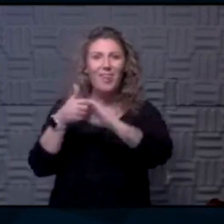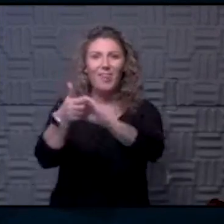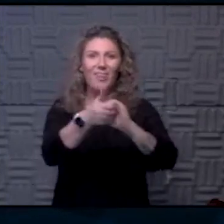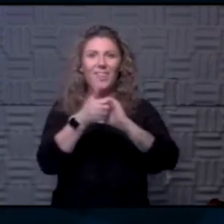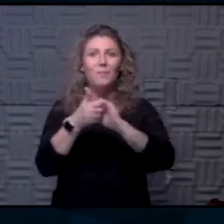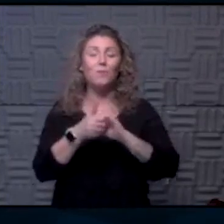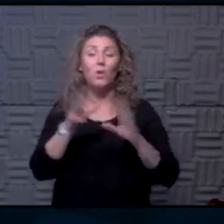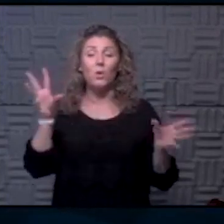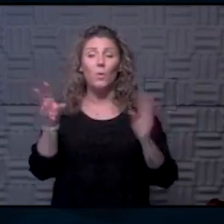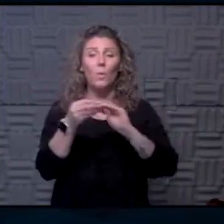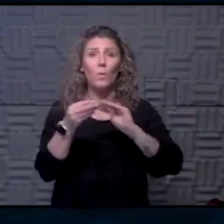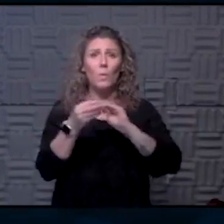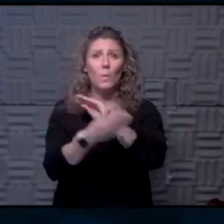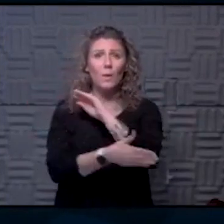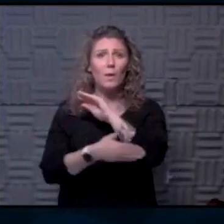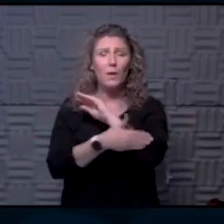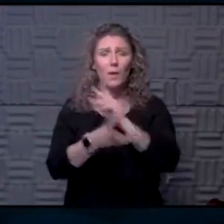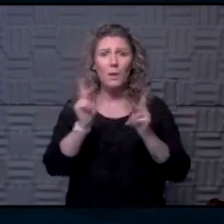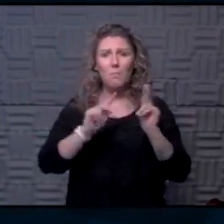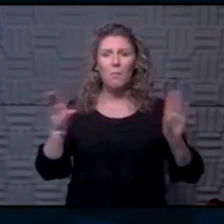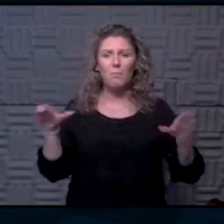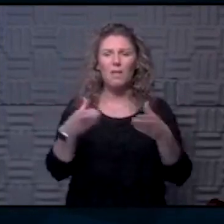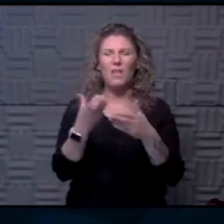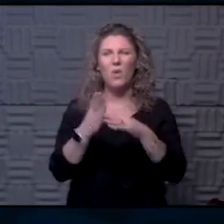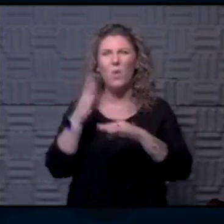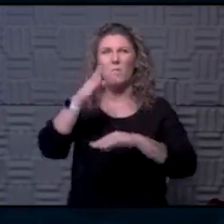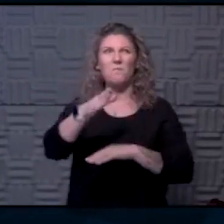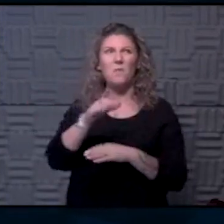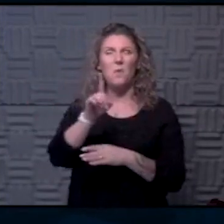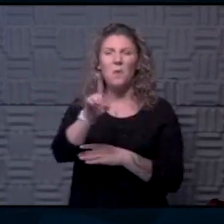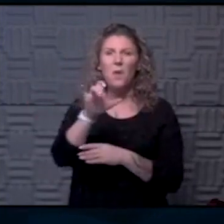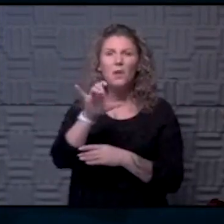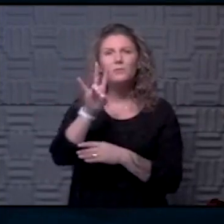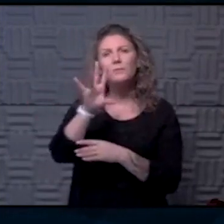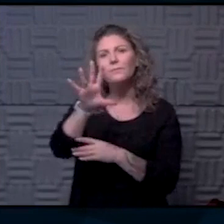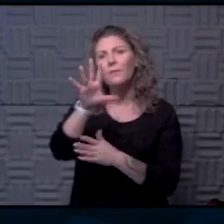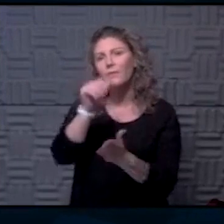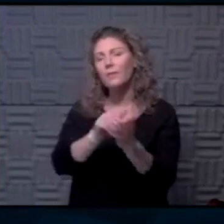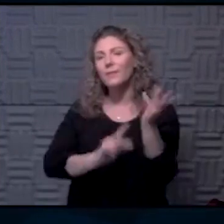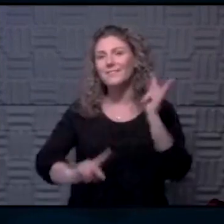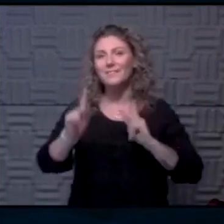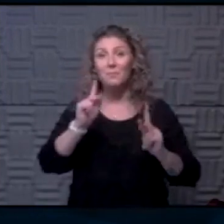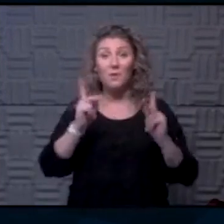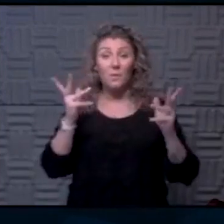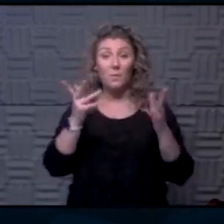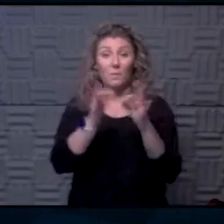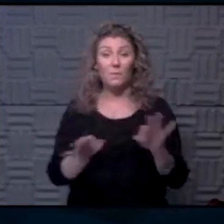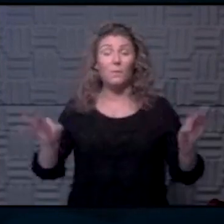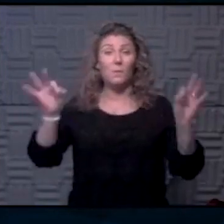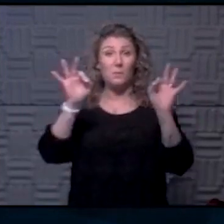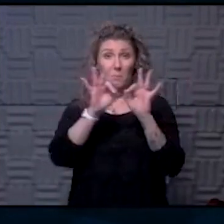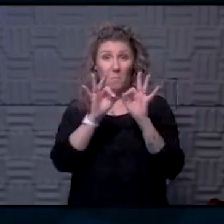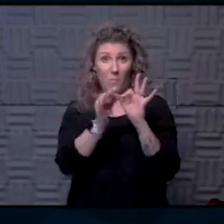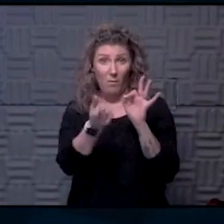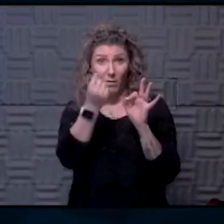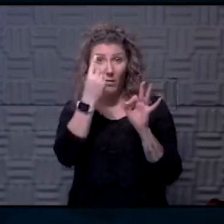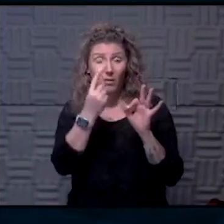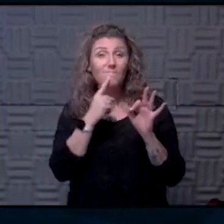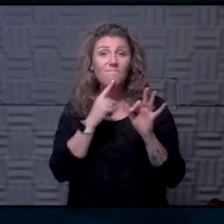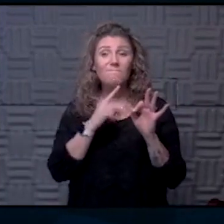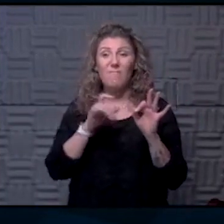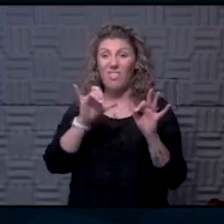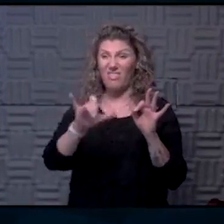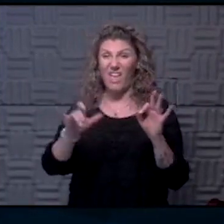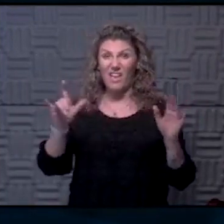a total county population of a little over 175,000 people. What's important to consider, though, is that a sizable chunk